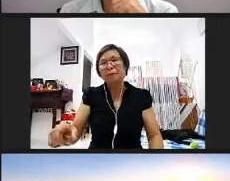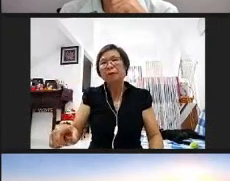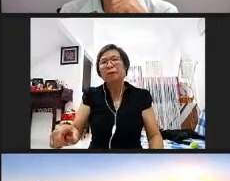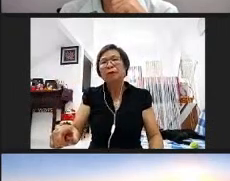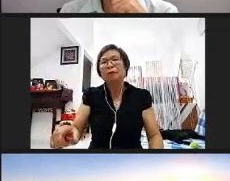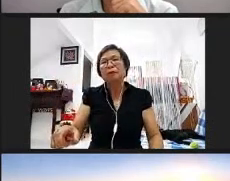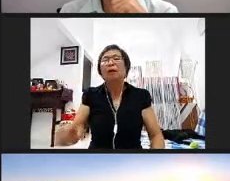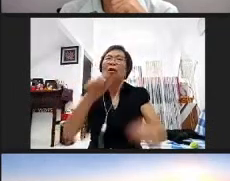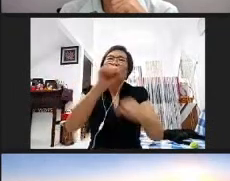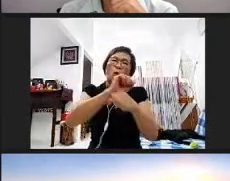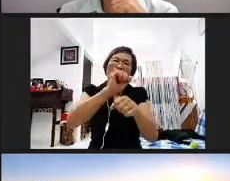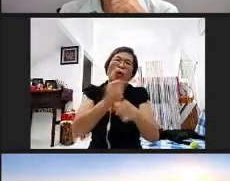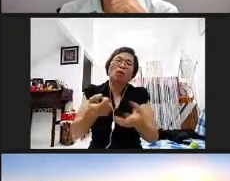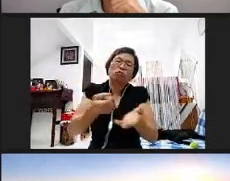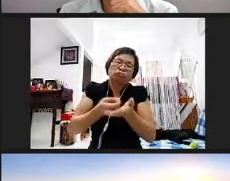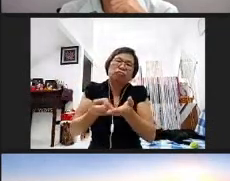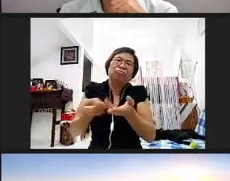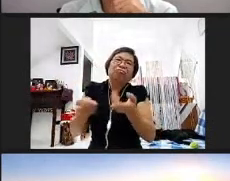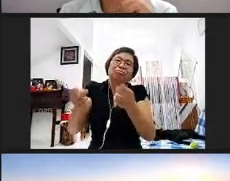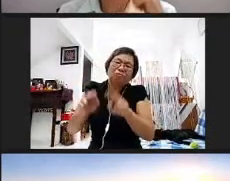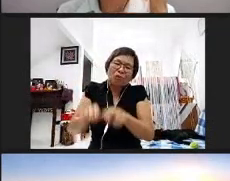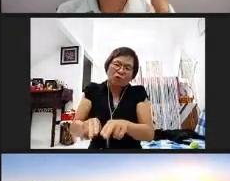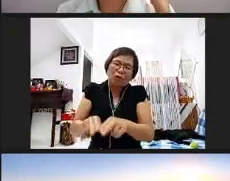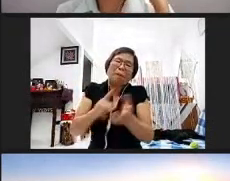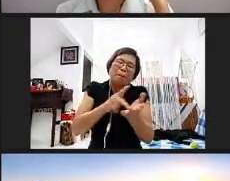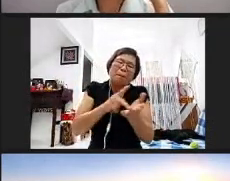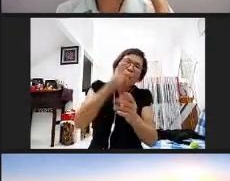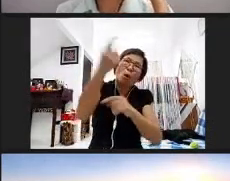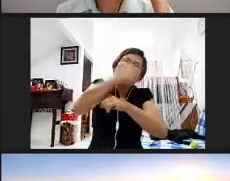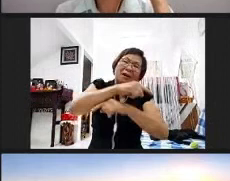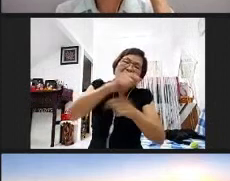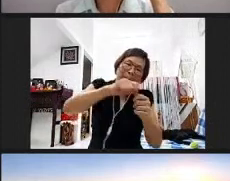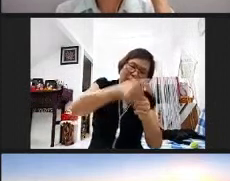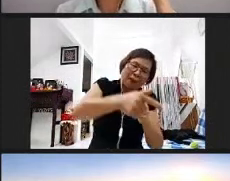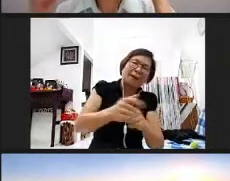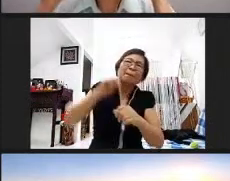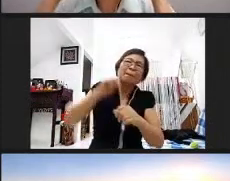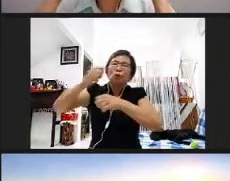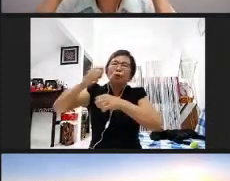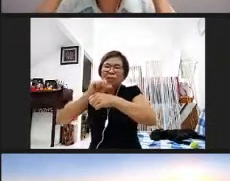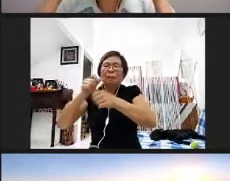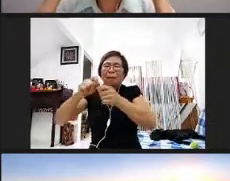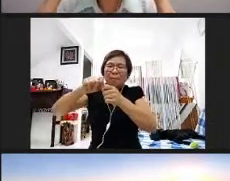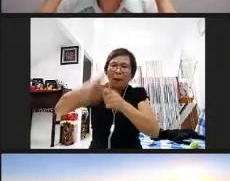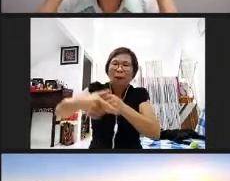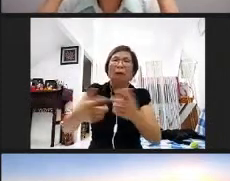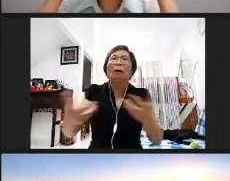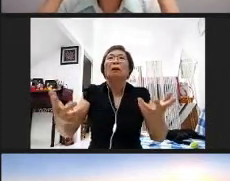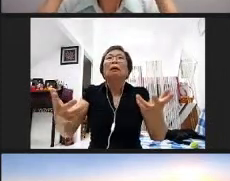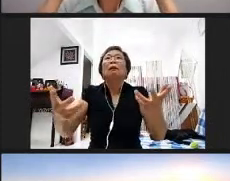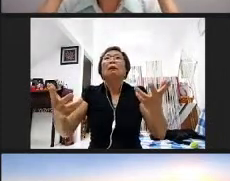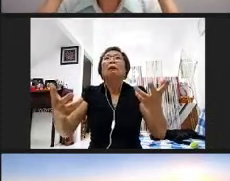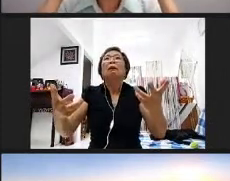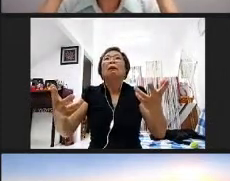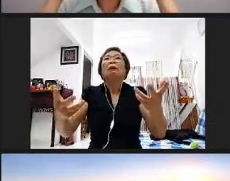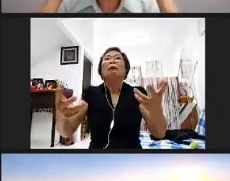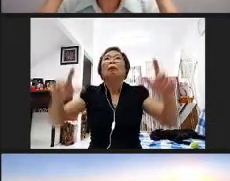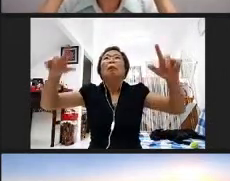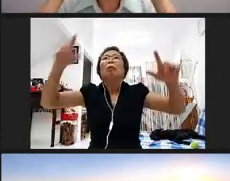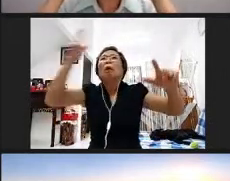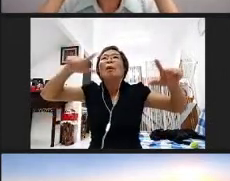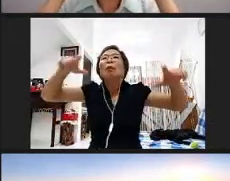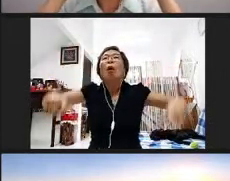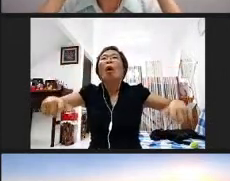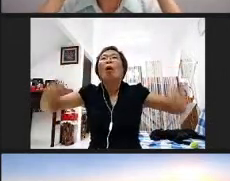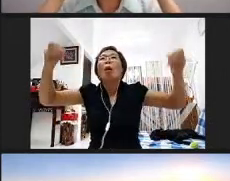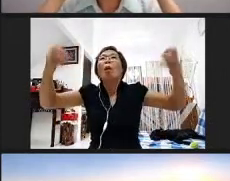contractual jobs that are paid on a daily basis, they immediately lose their job. And with the